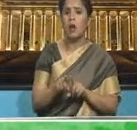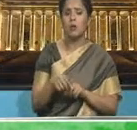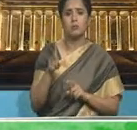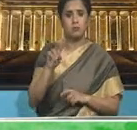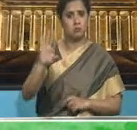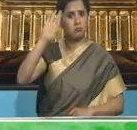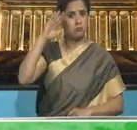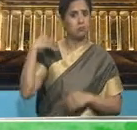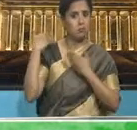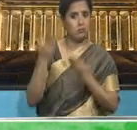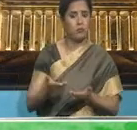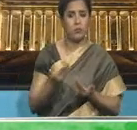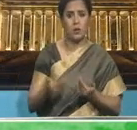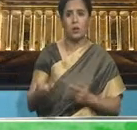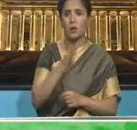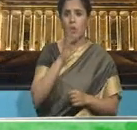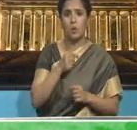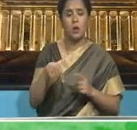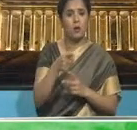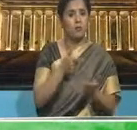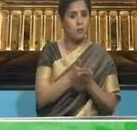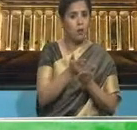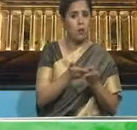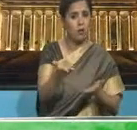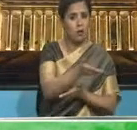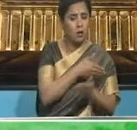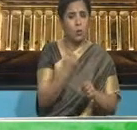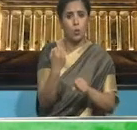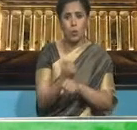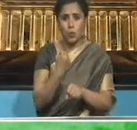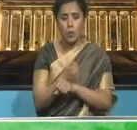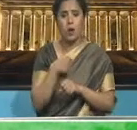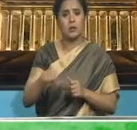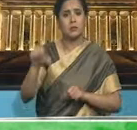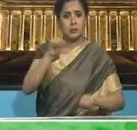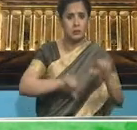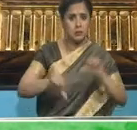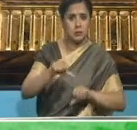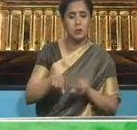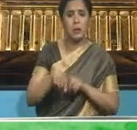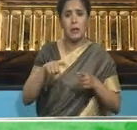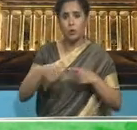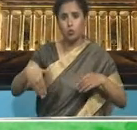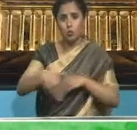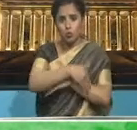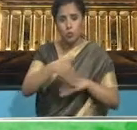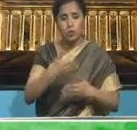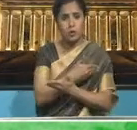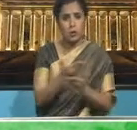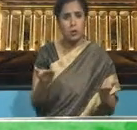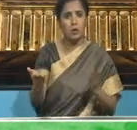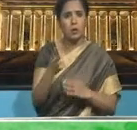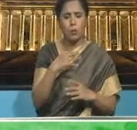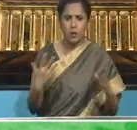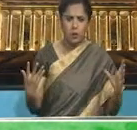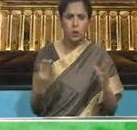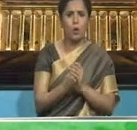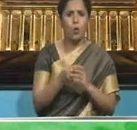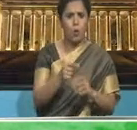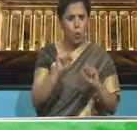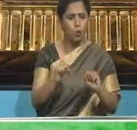so far. I commend the roles of farmers, workers, scientists and engineers whose combined